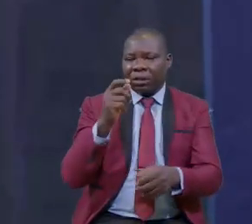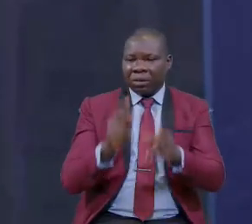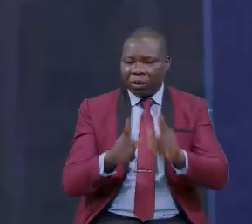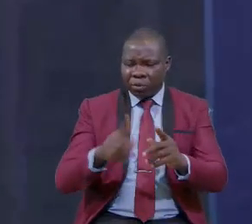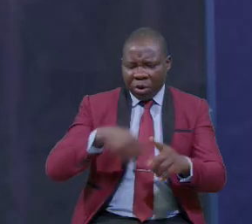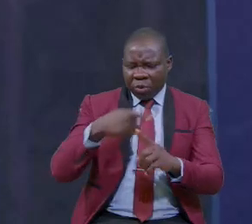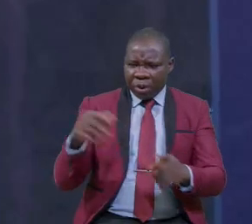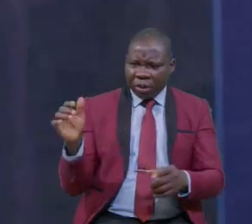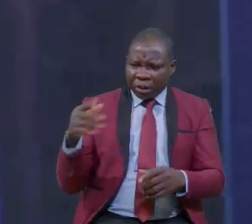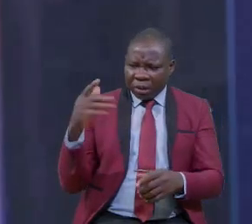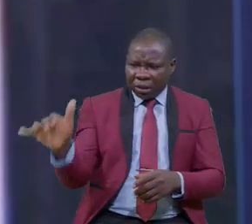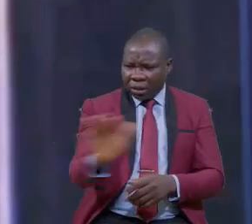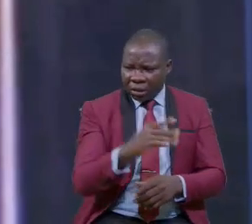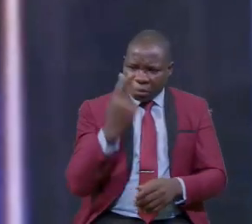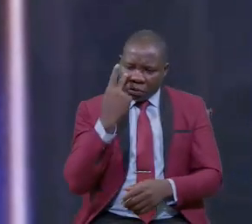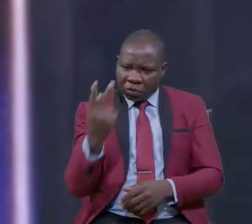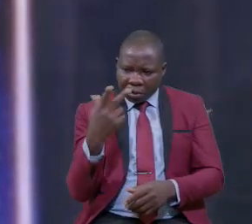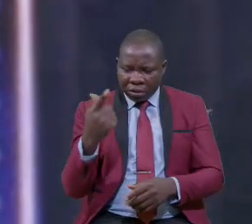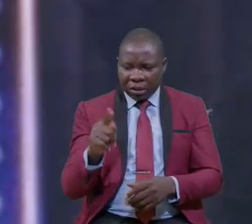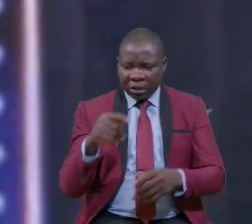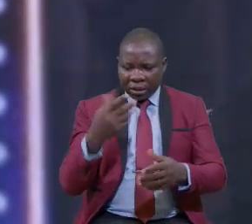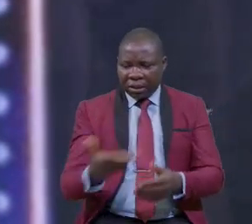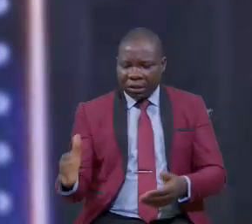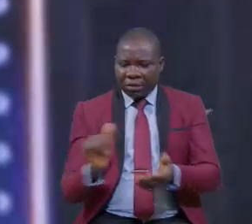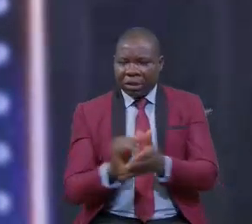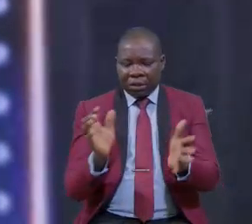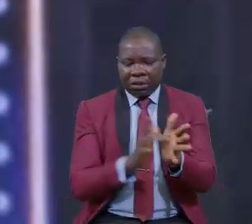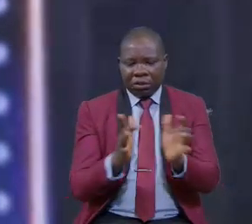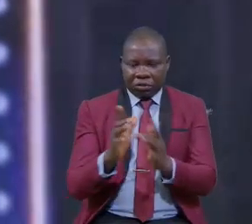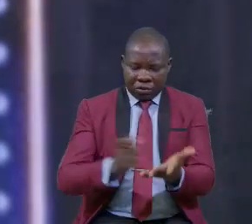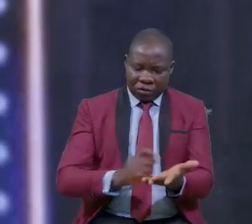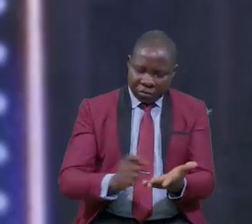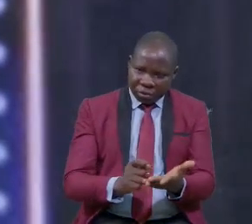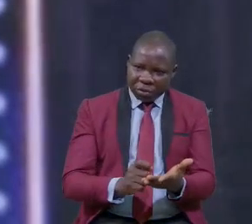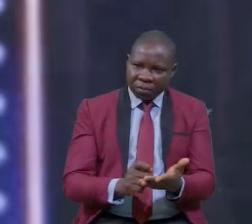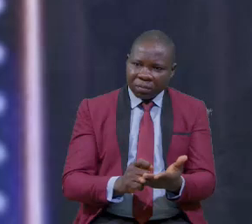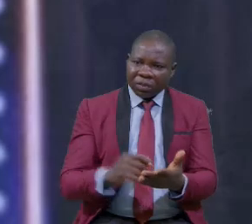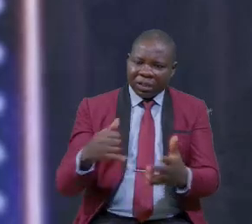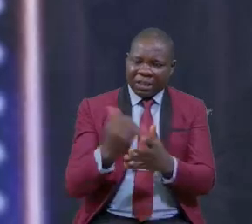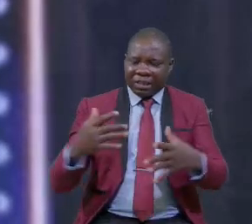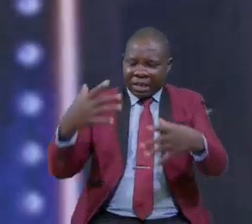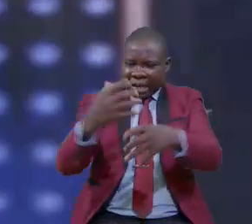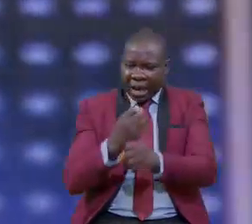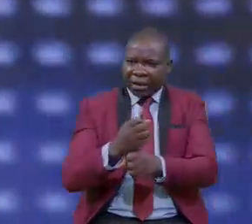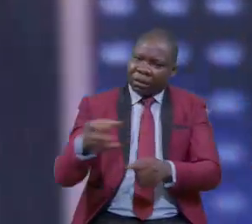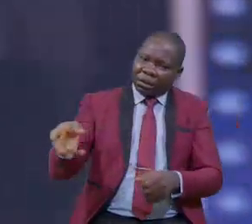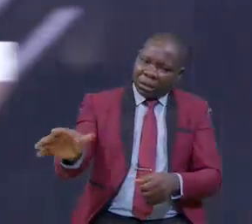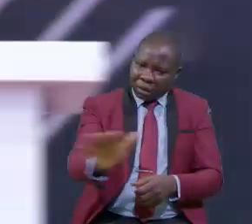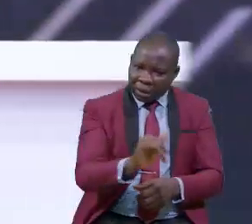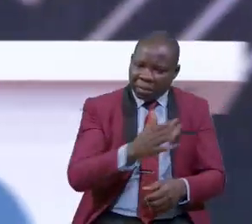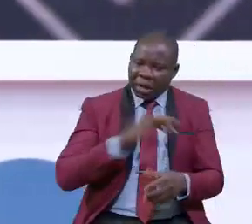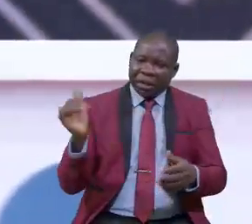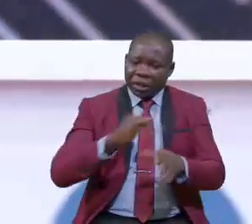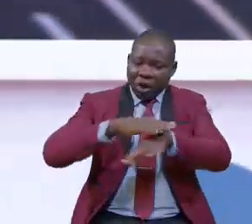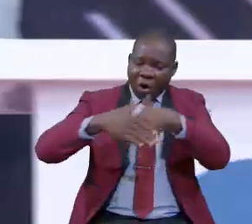to the woman, "Where are those pen accusers? Have they not stayed?" No, they didn't say. He says,